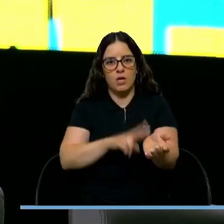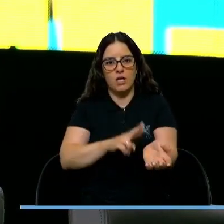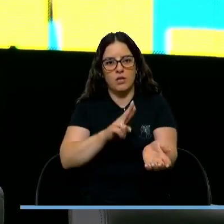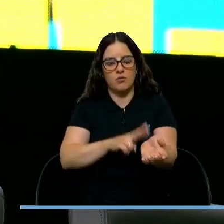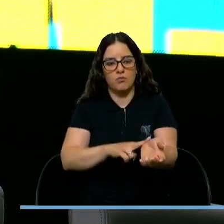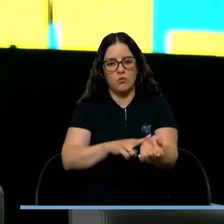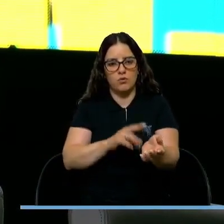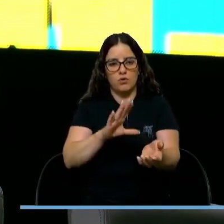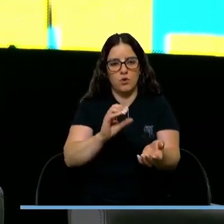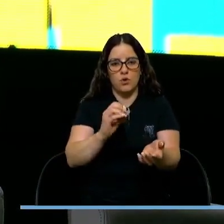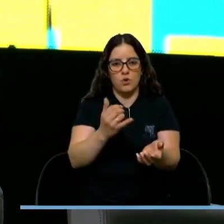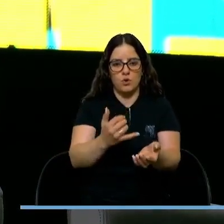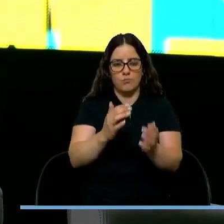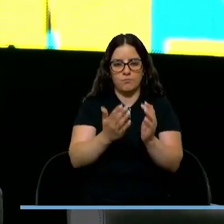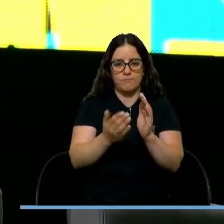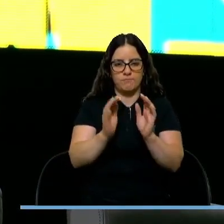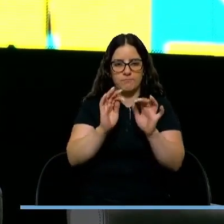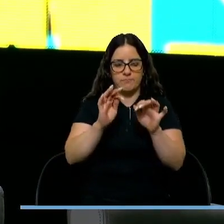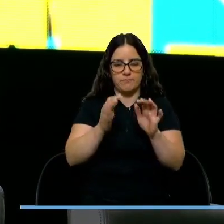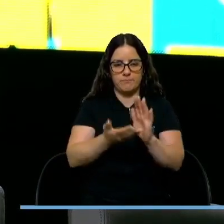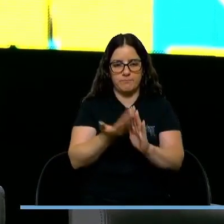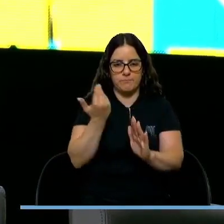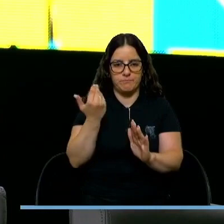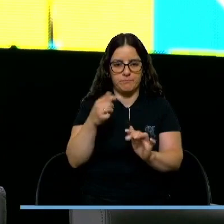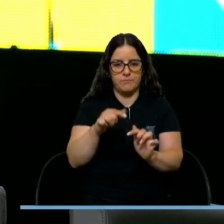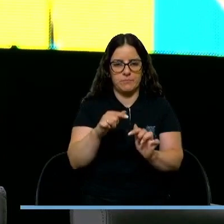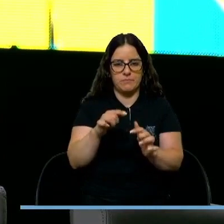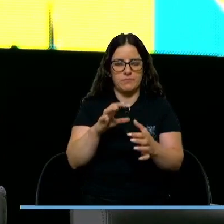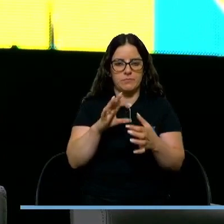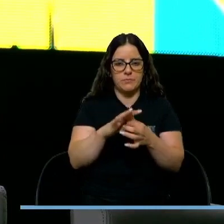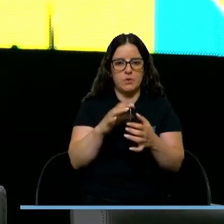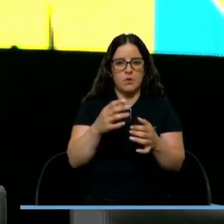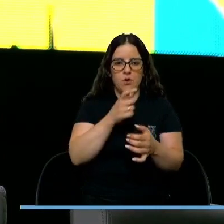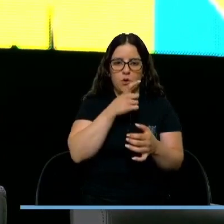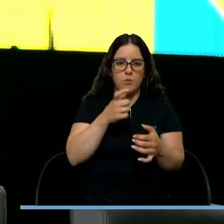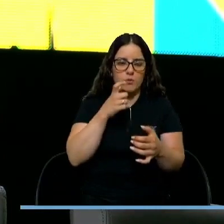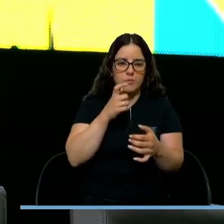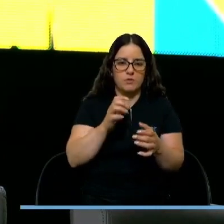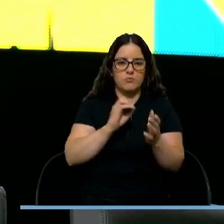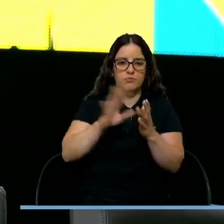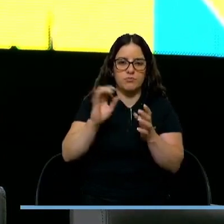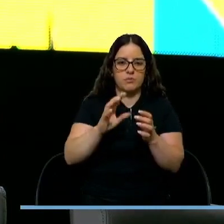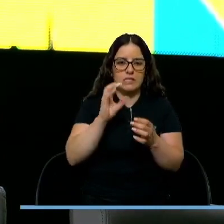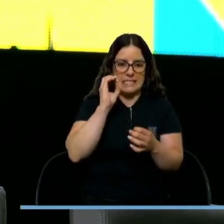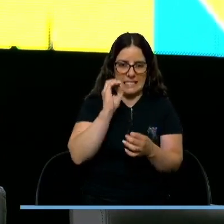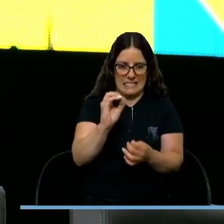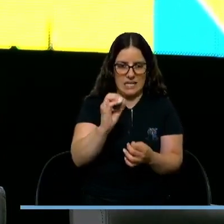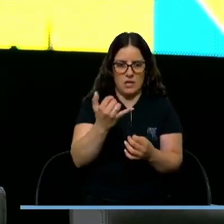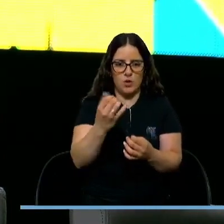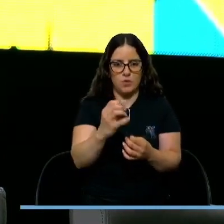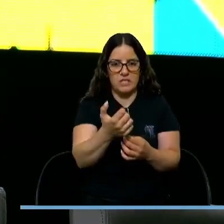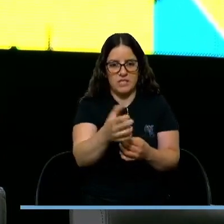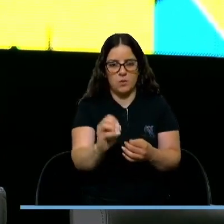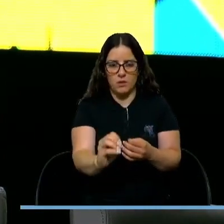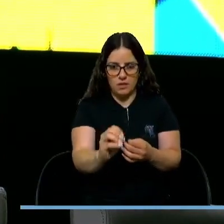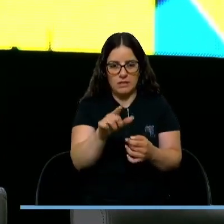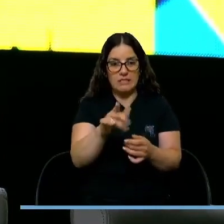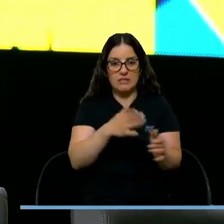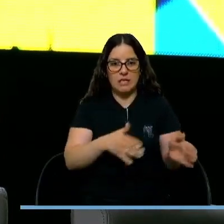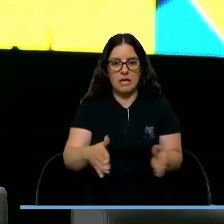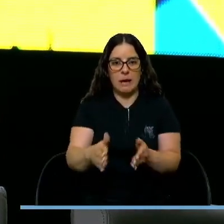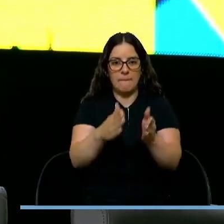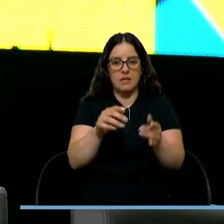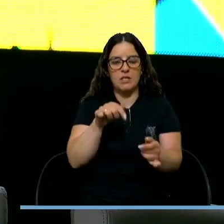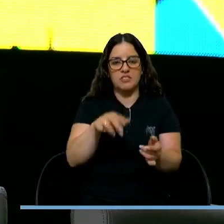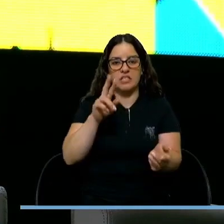the decarbonization pace and commitments for zero emission by 2050, this path